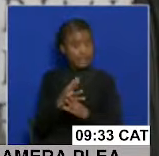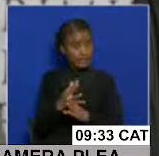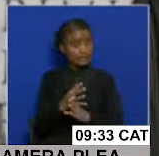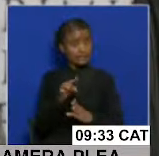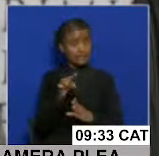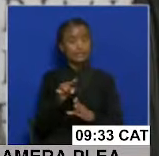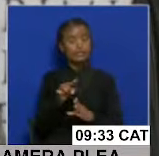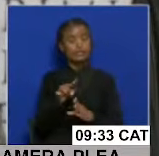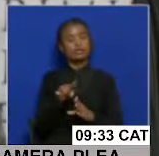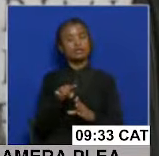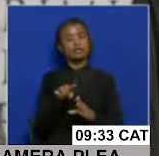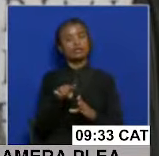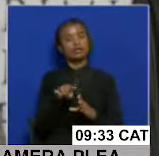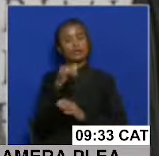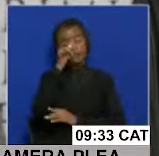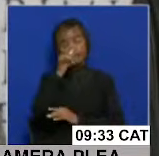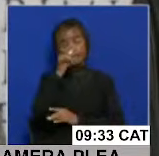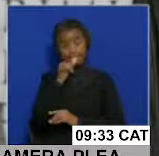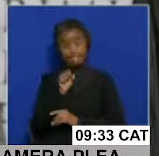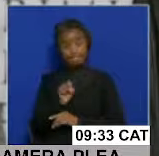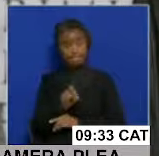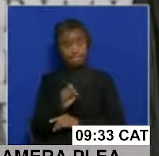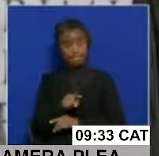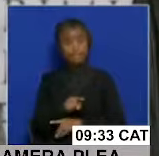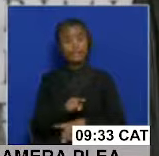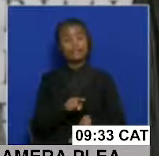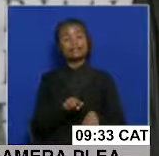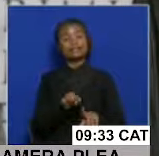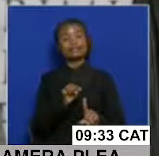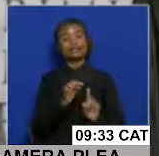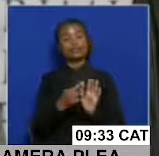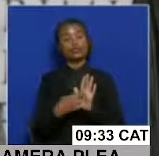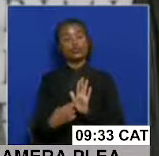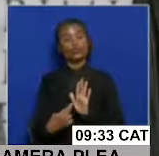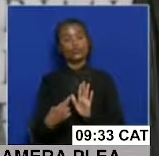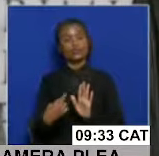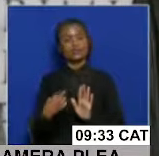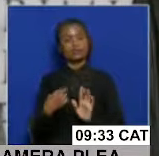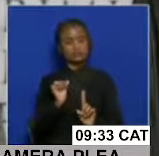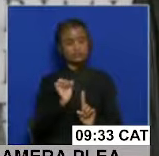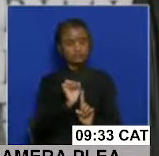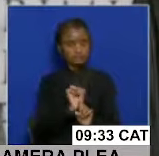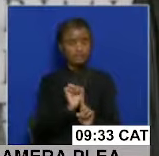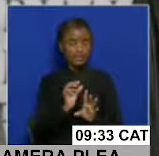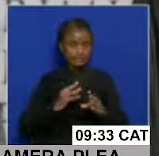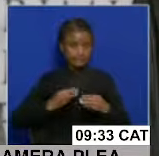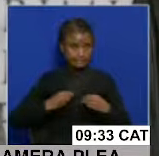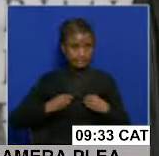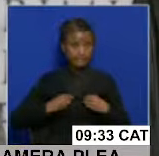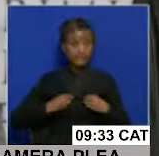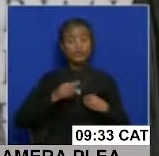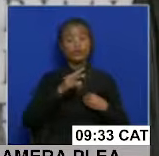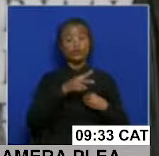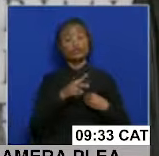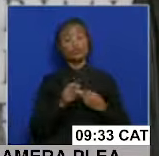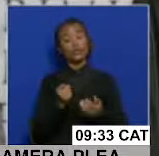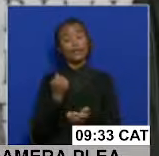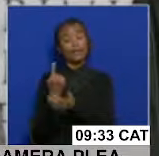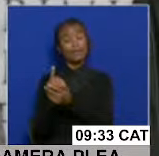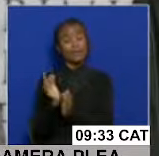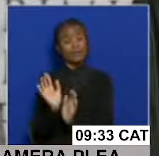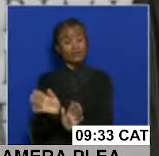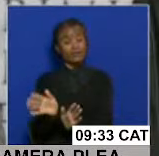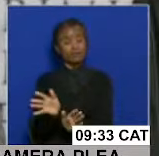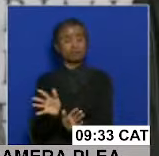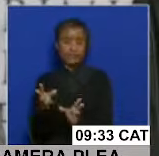She accepts her role in the incident, and she wants to testify fully. However, she